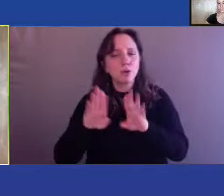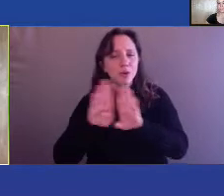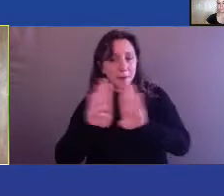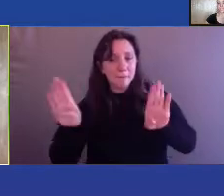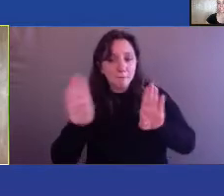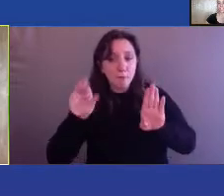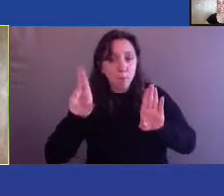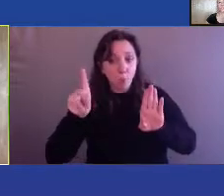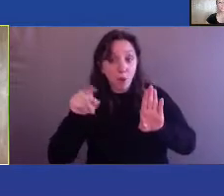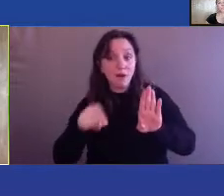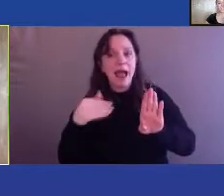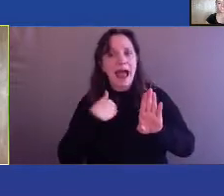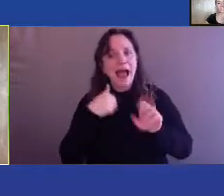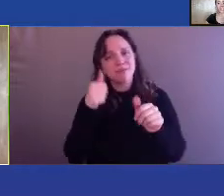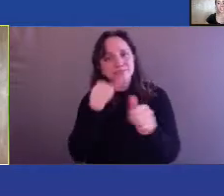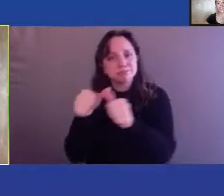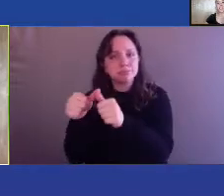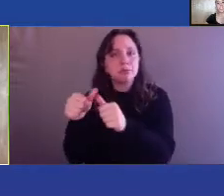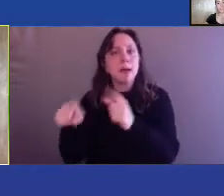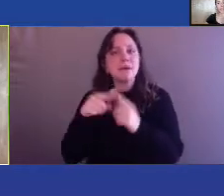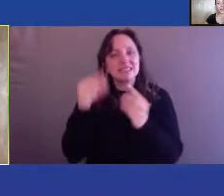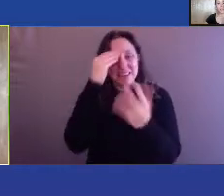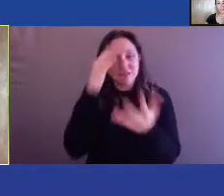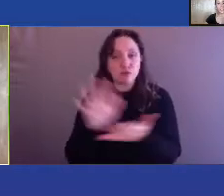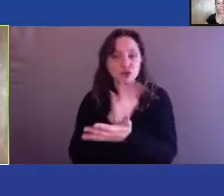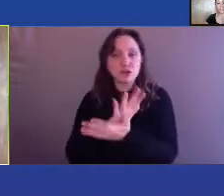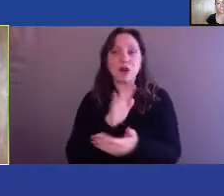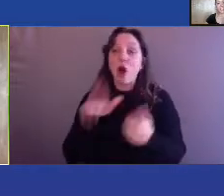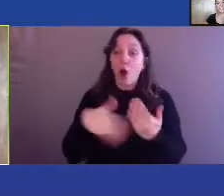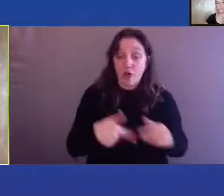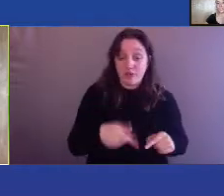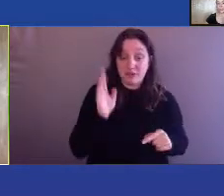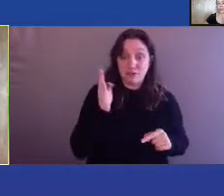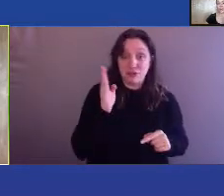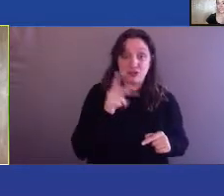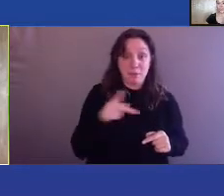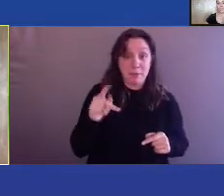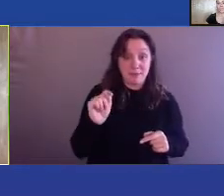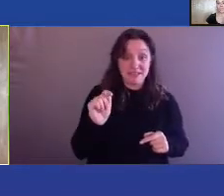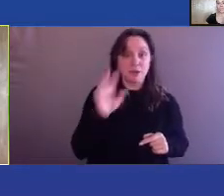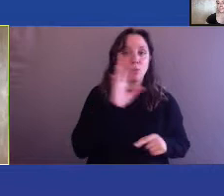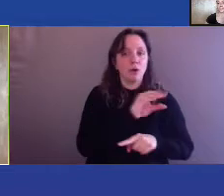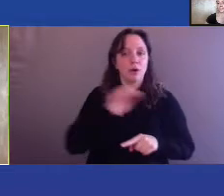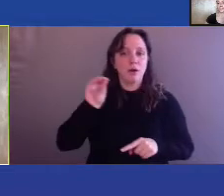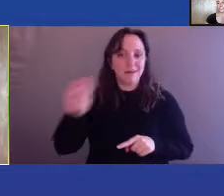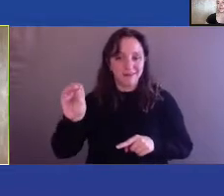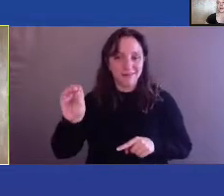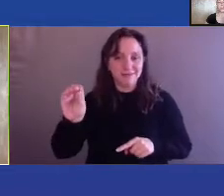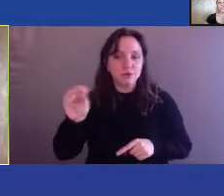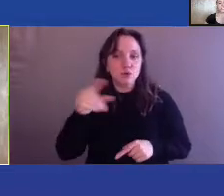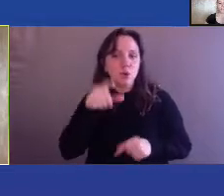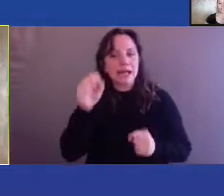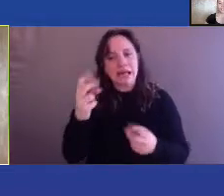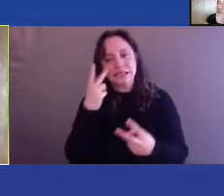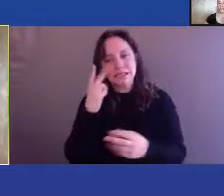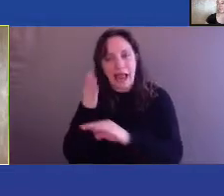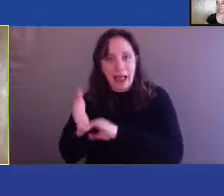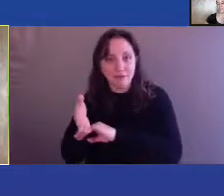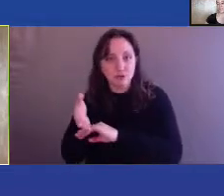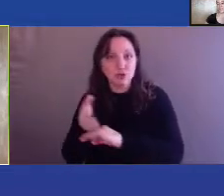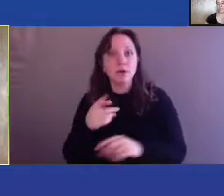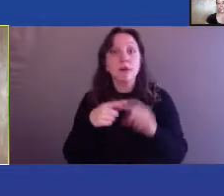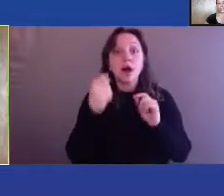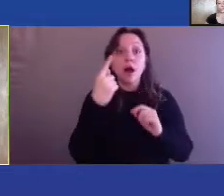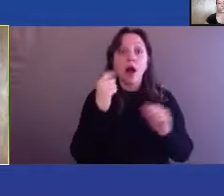list. During my presentation, I'll describe elements on the slides and read content from them. All the slides feature